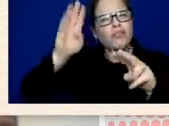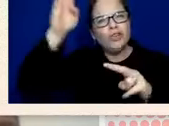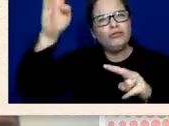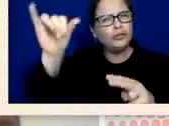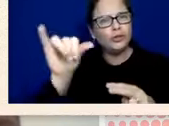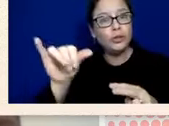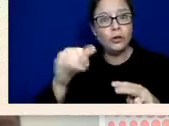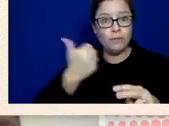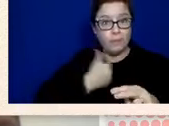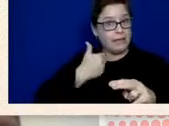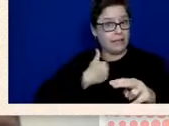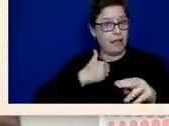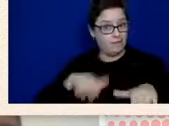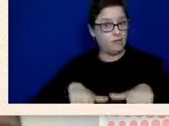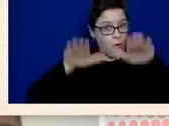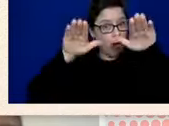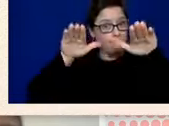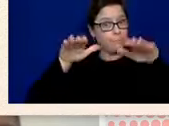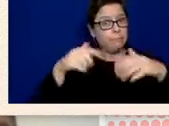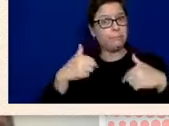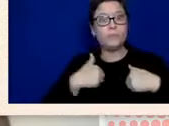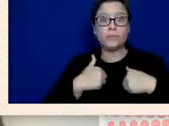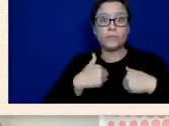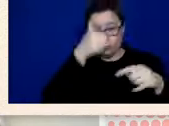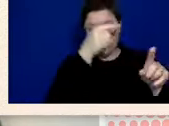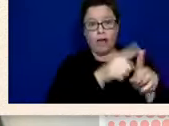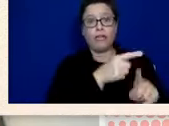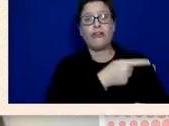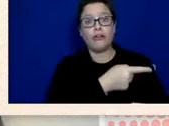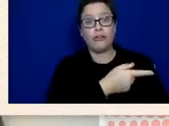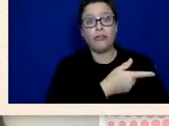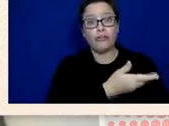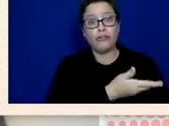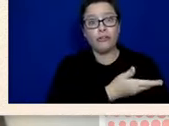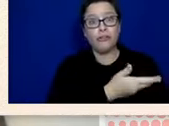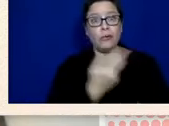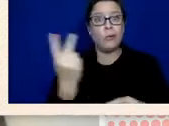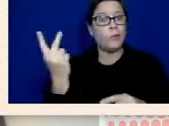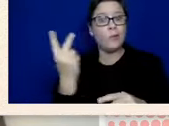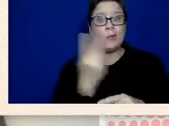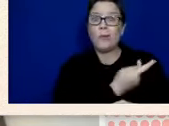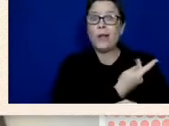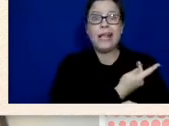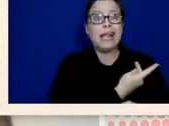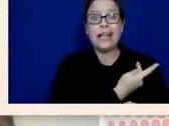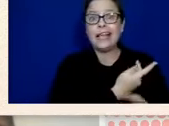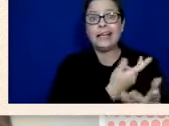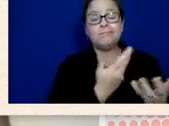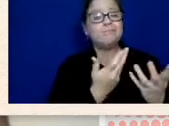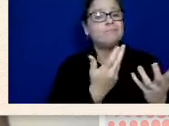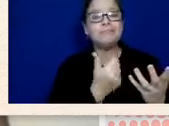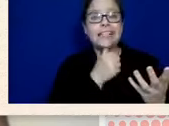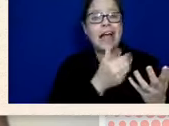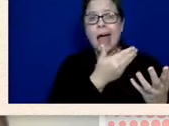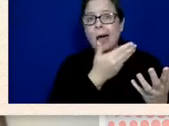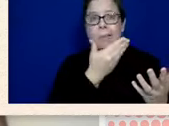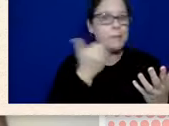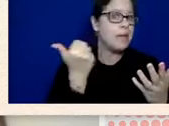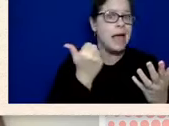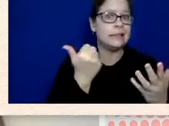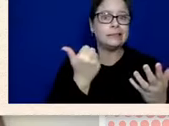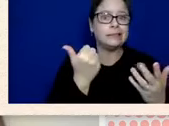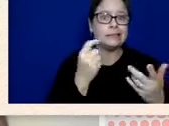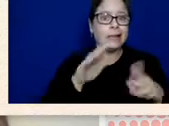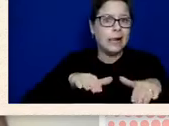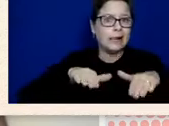me growing up, I would say for my brother, like we didn't really get along that well, unfortunately.